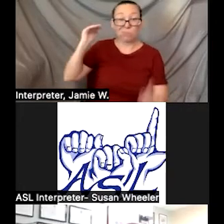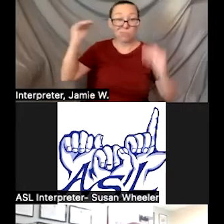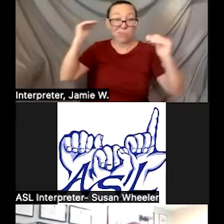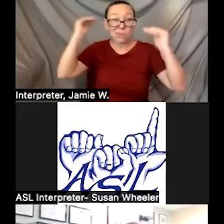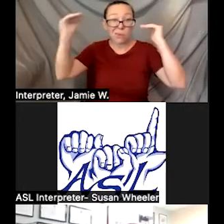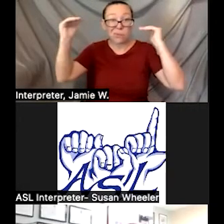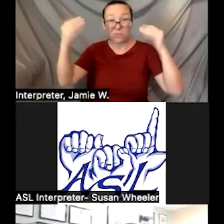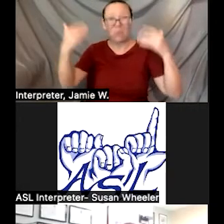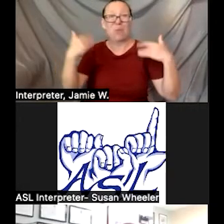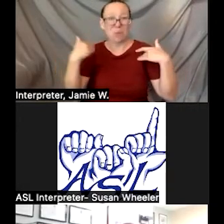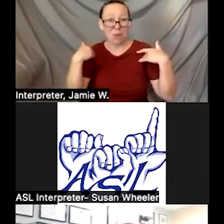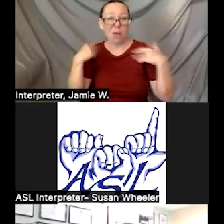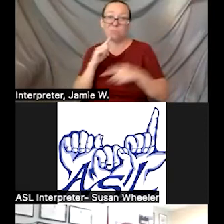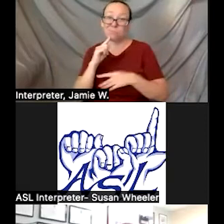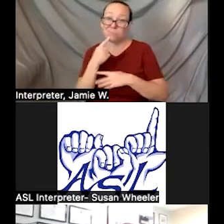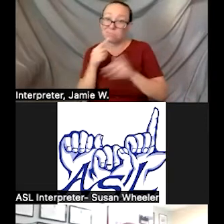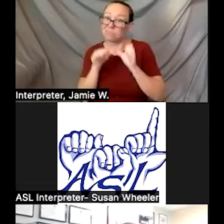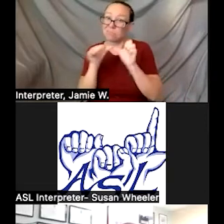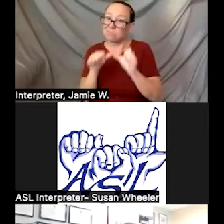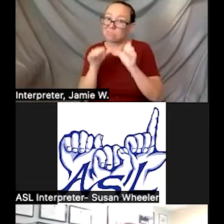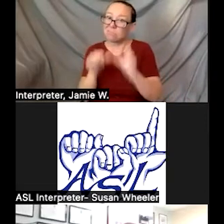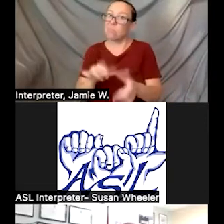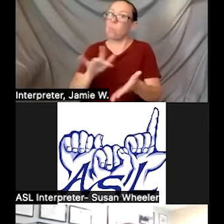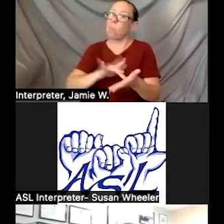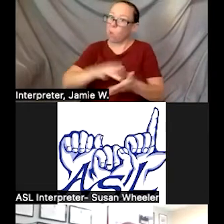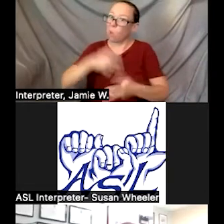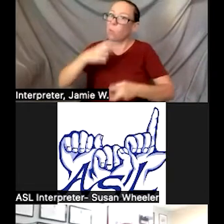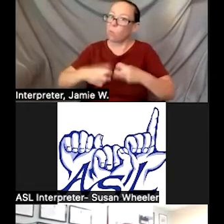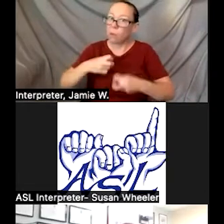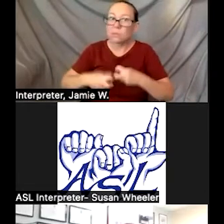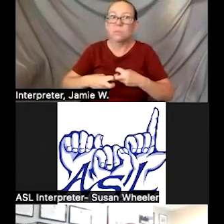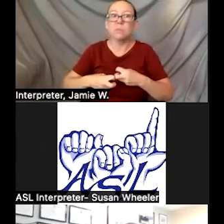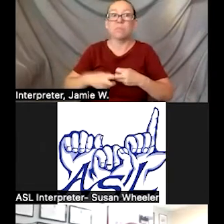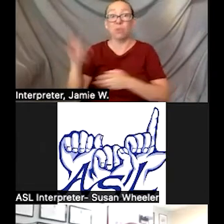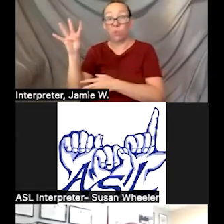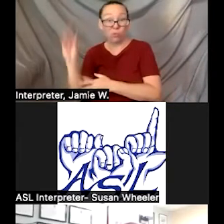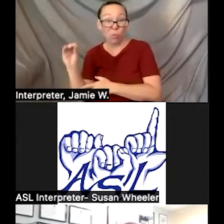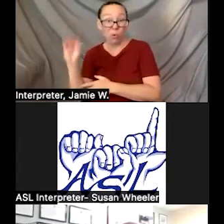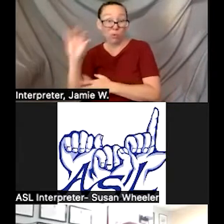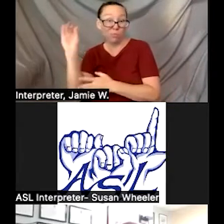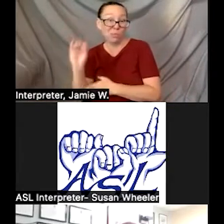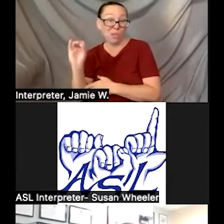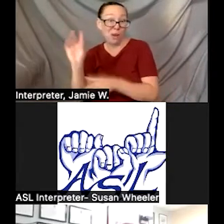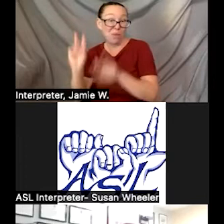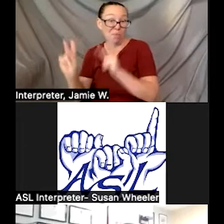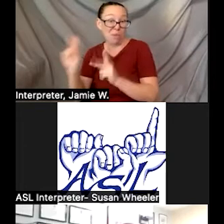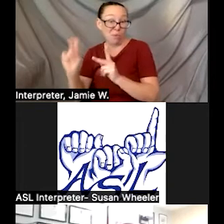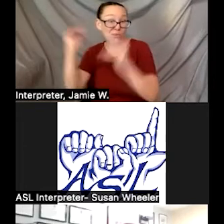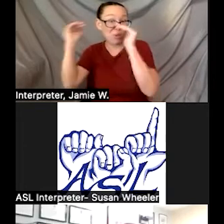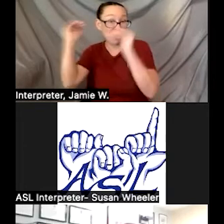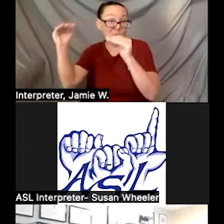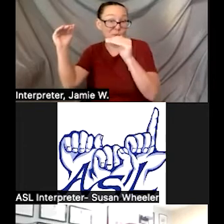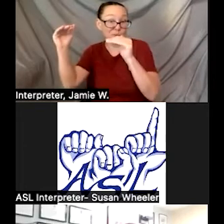more. These are conditions that typically are staying with you more than a year and need ongoing